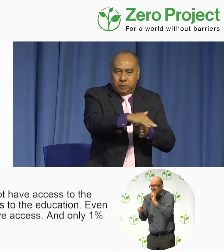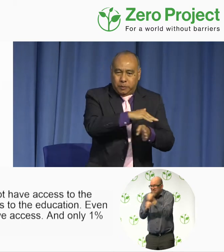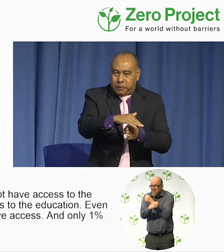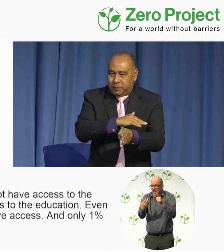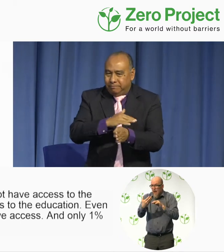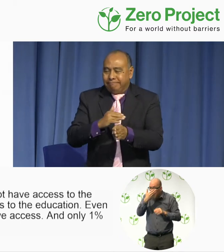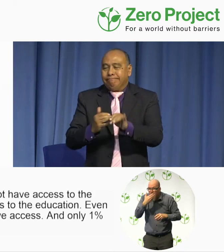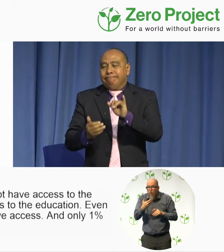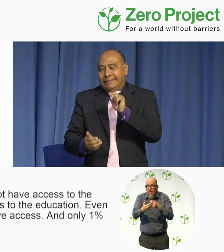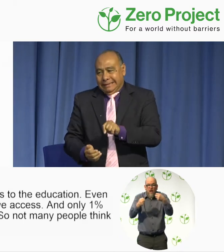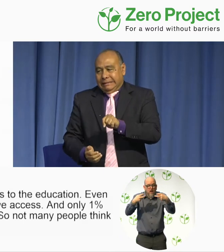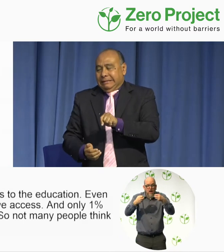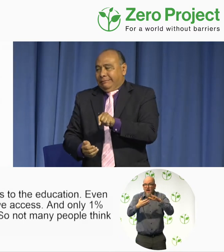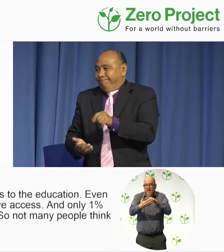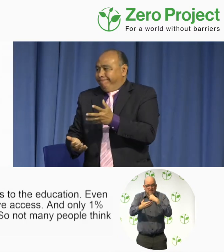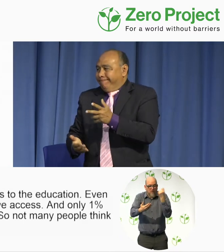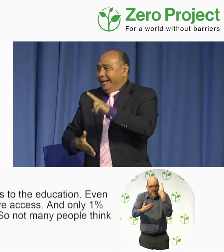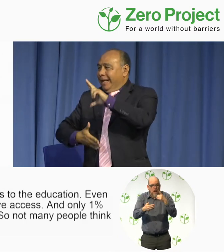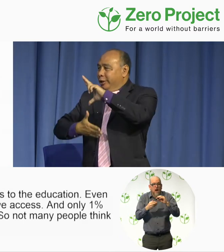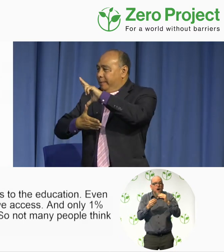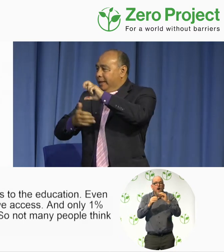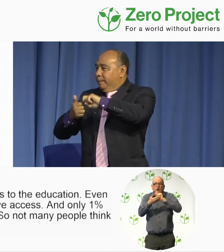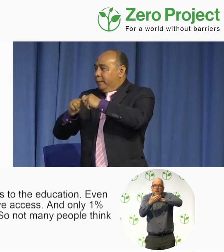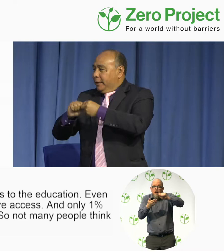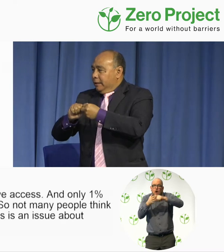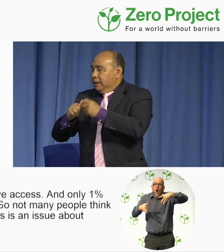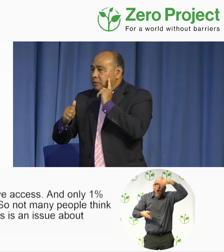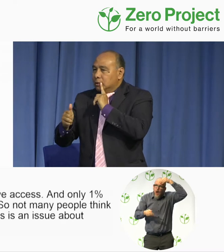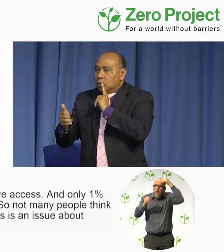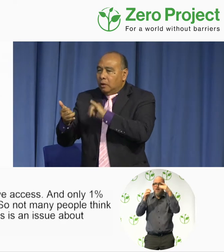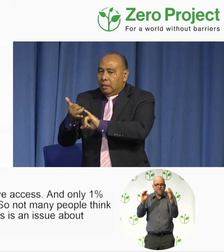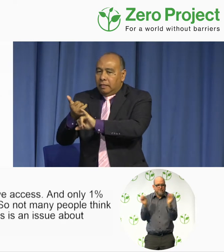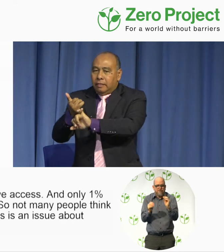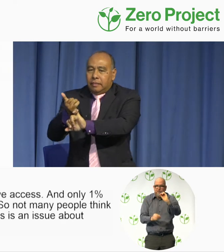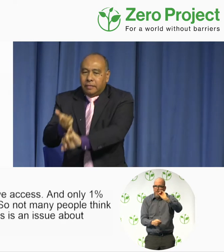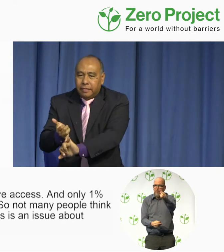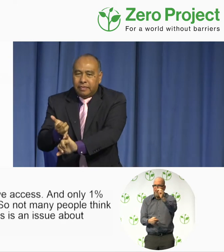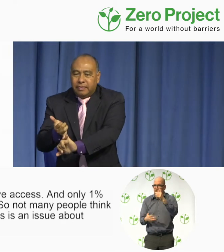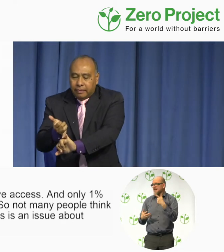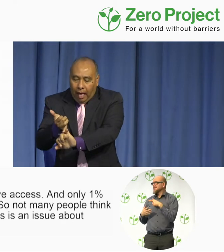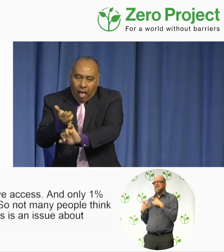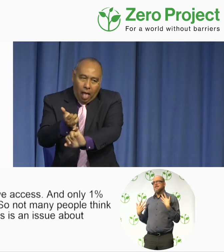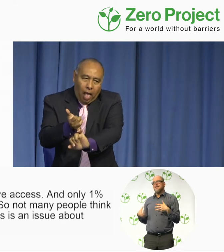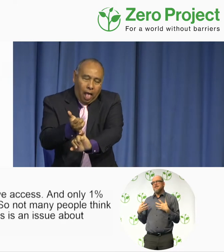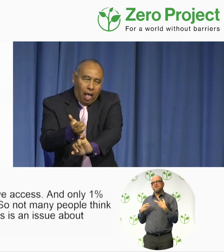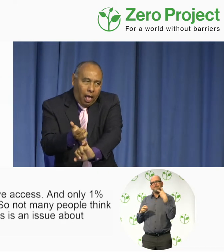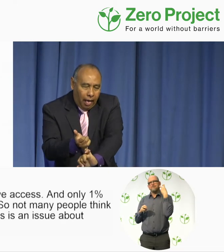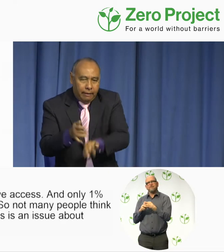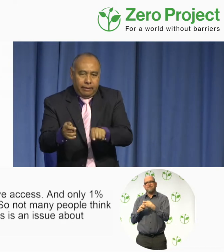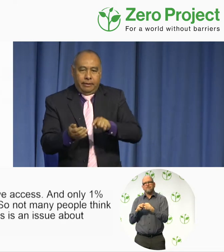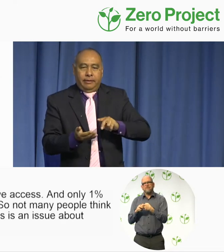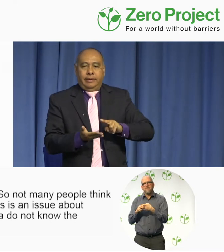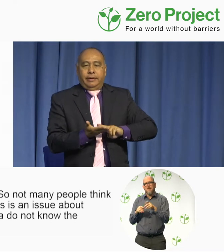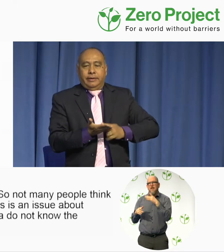Spanish, but this is a really issue about accessibility because the deaf people in